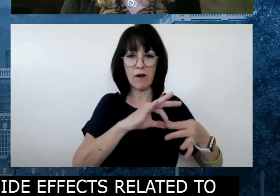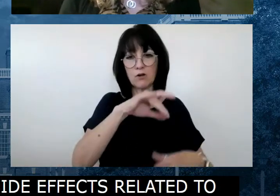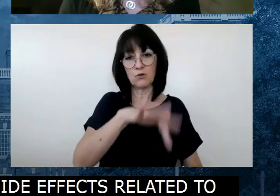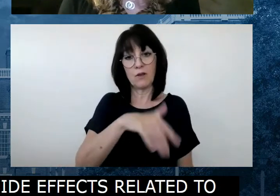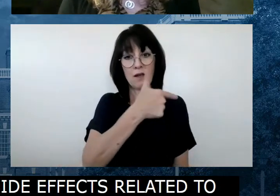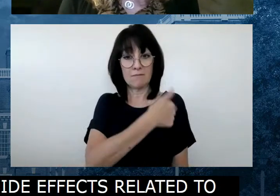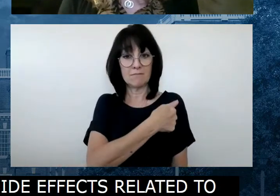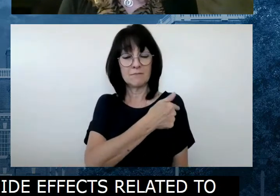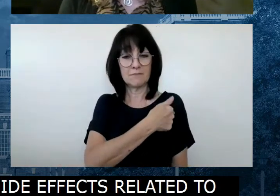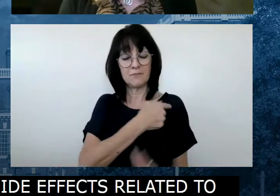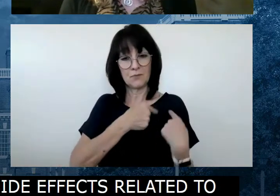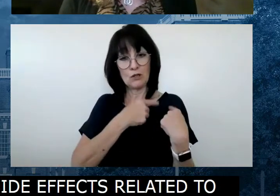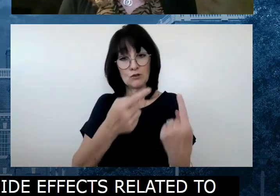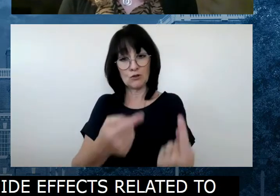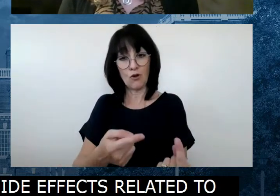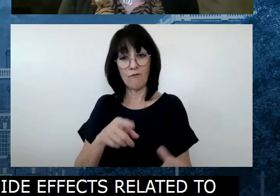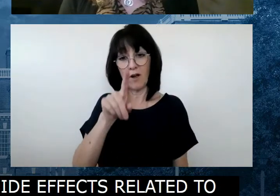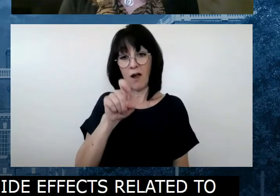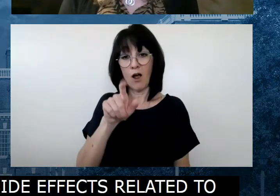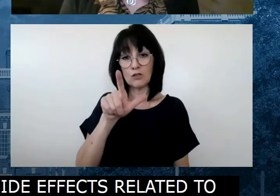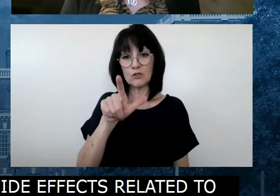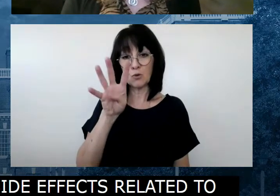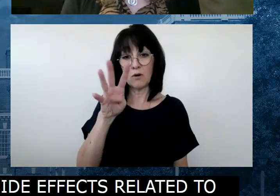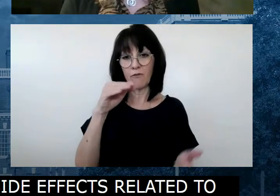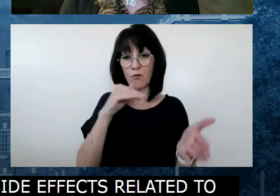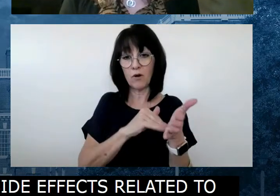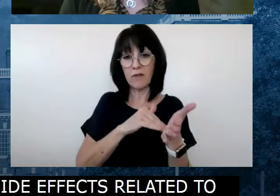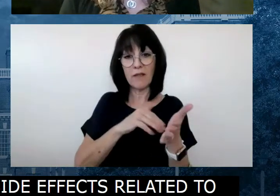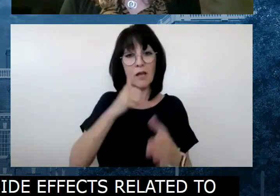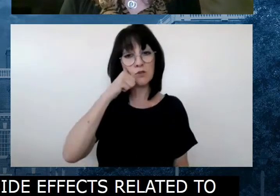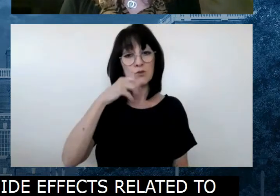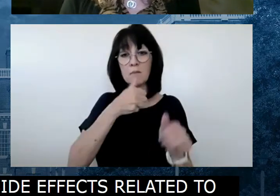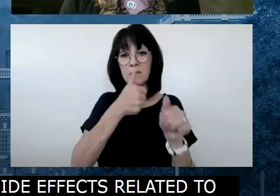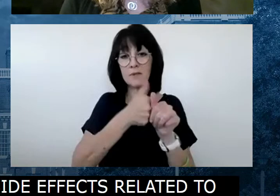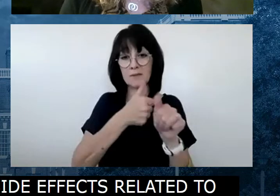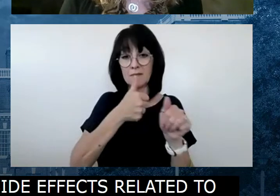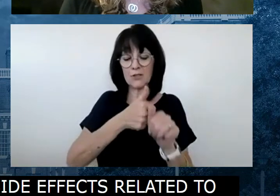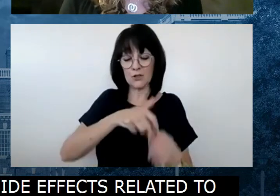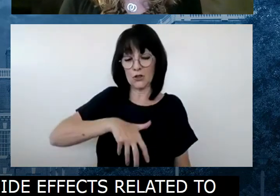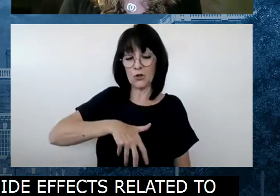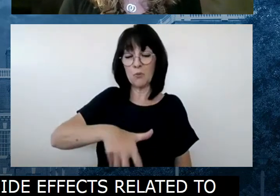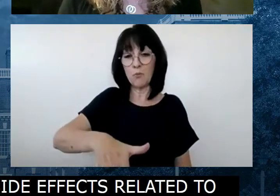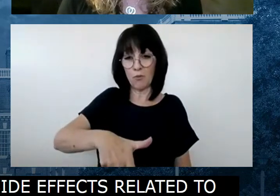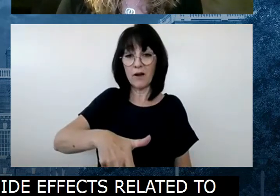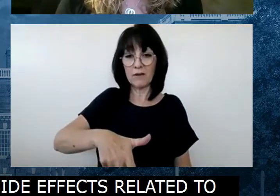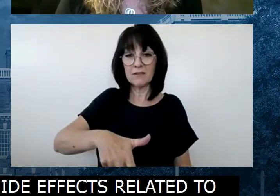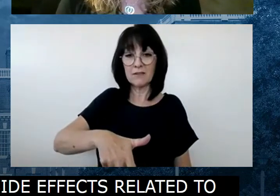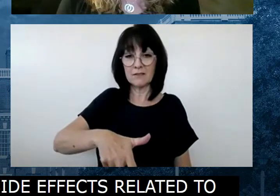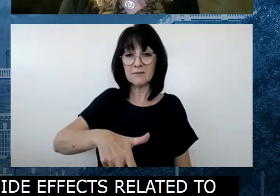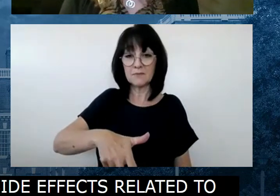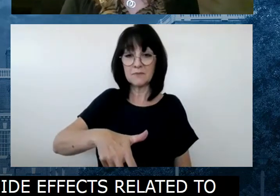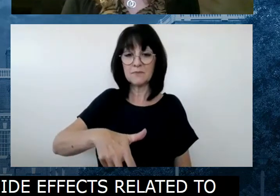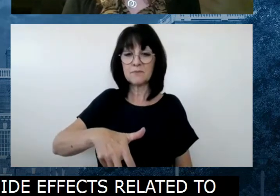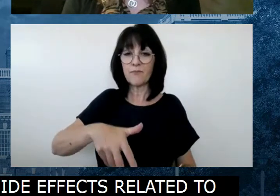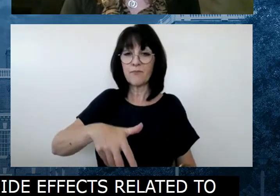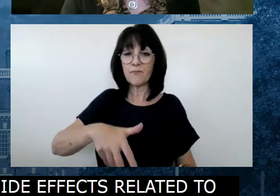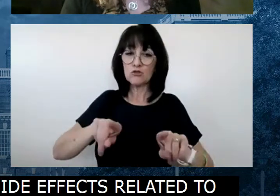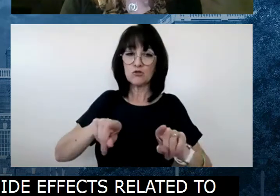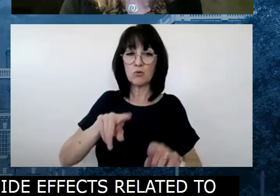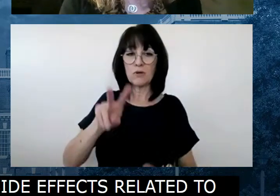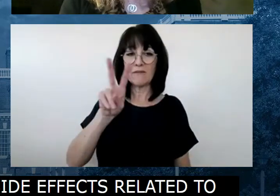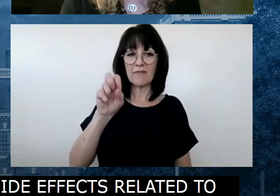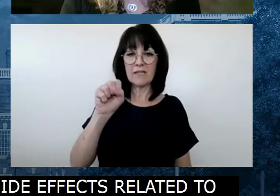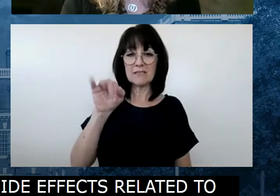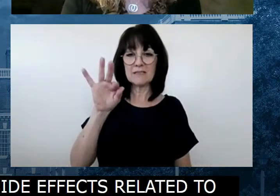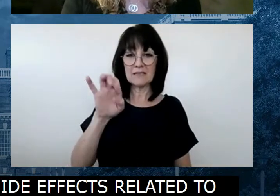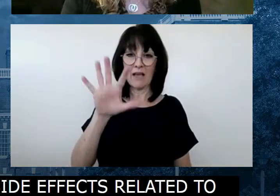of the 124,000 women who have indicated they were pregnant when they enrolled in vSafe, 5,000 have